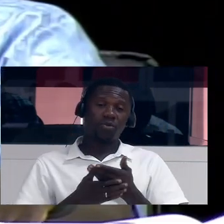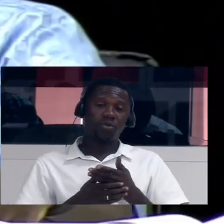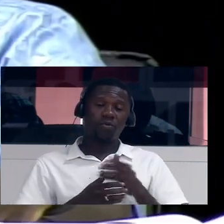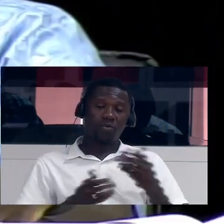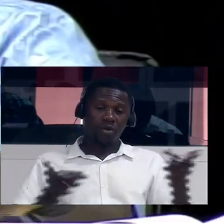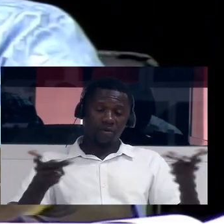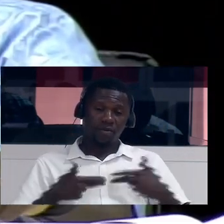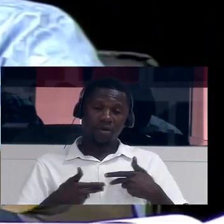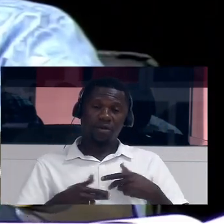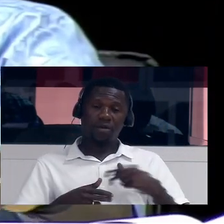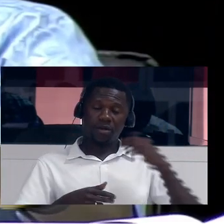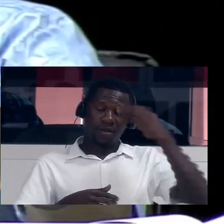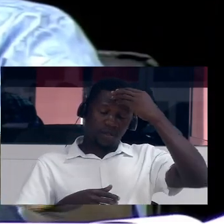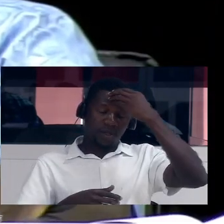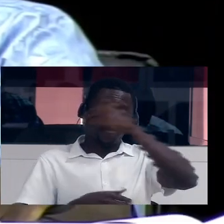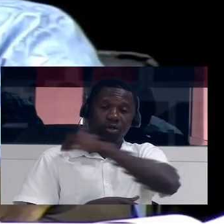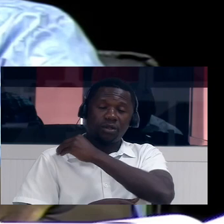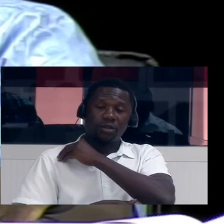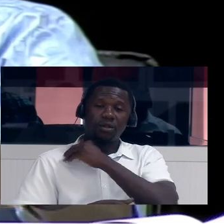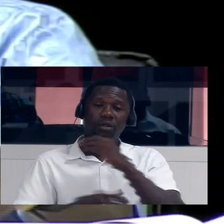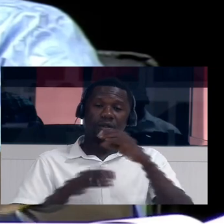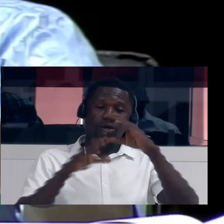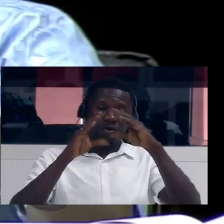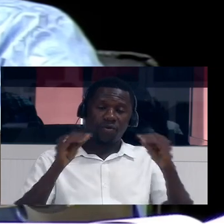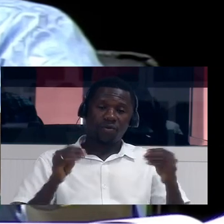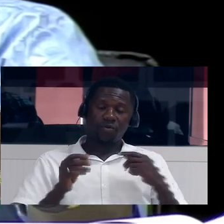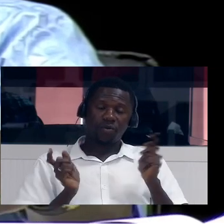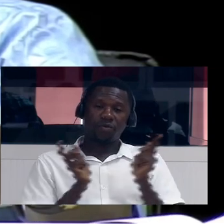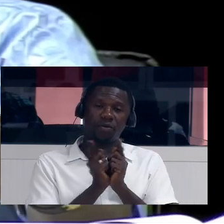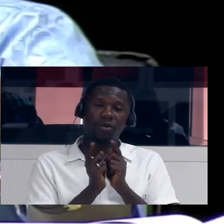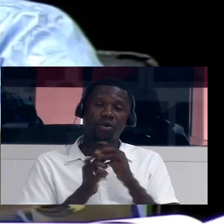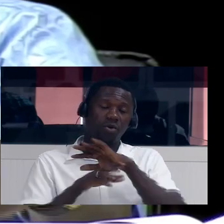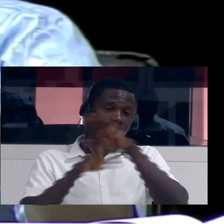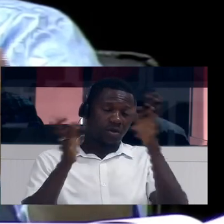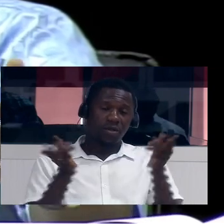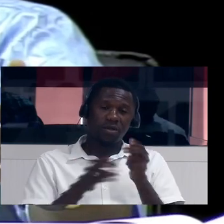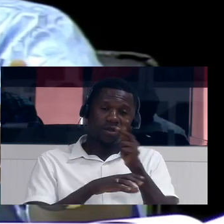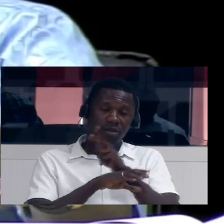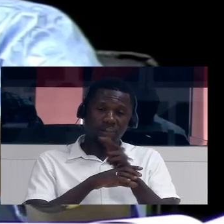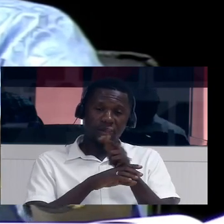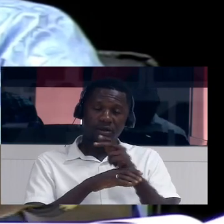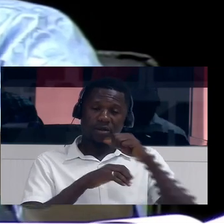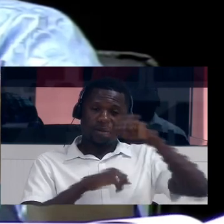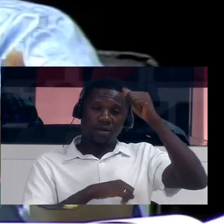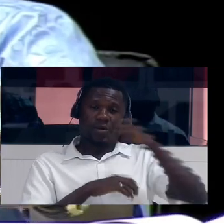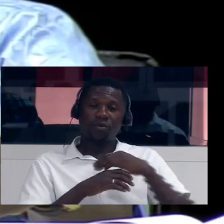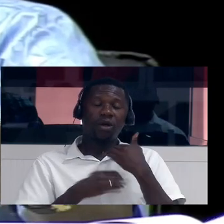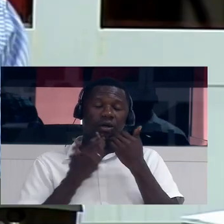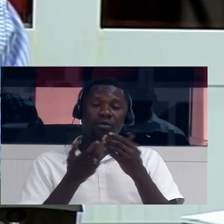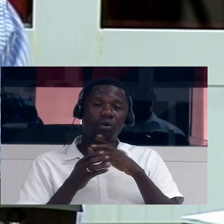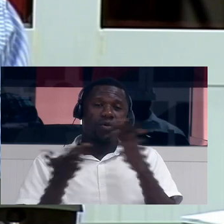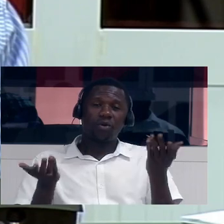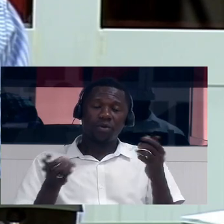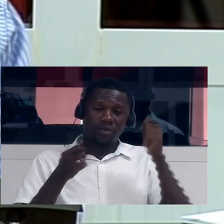college, where we found all these senior officers. They all asked our reasons for embarking on the strike, and Aliukan explained